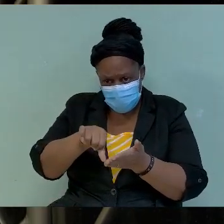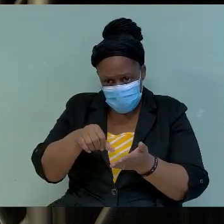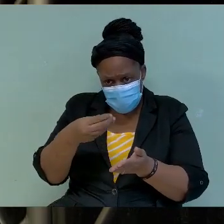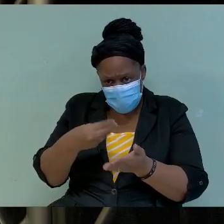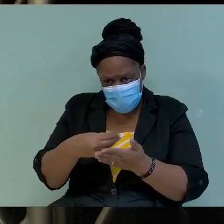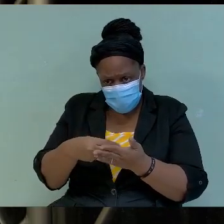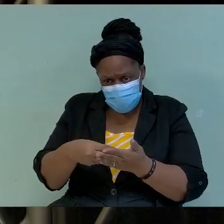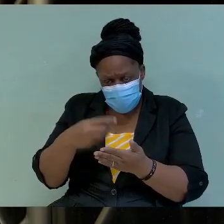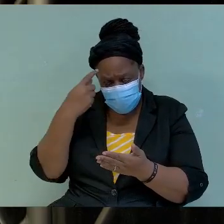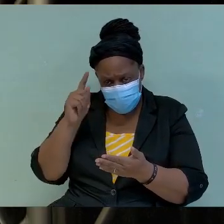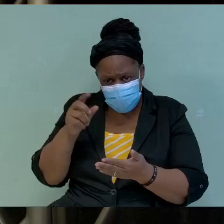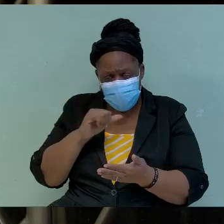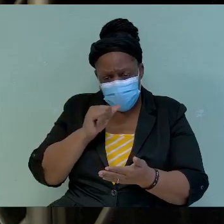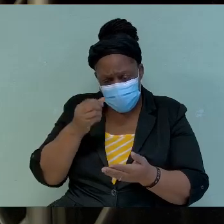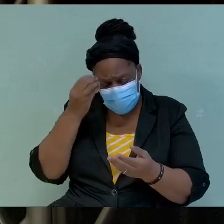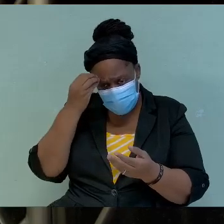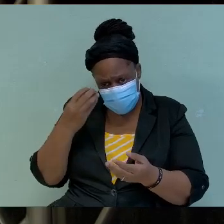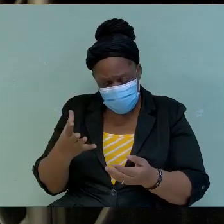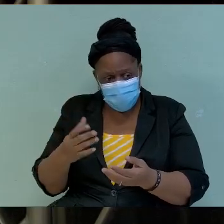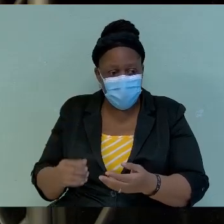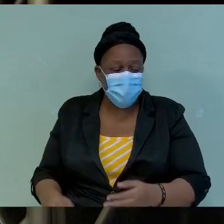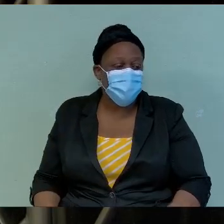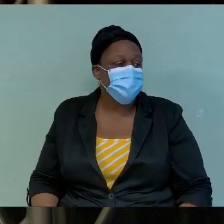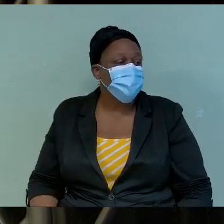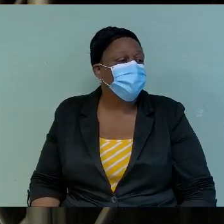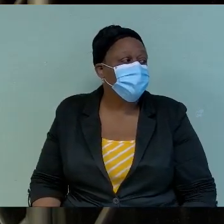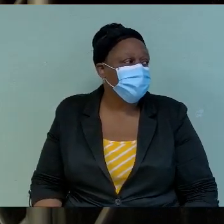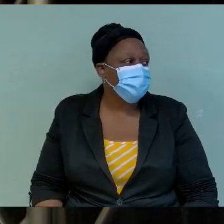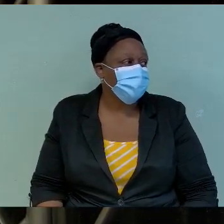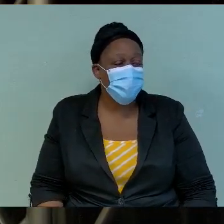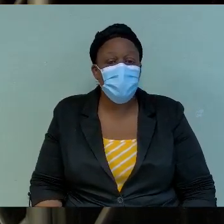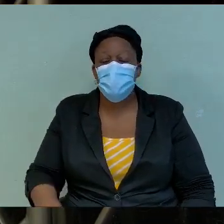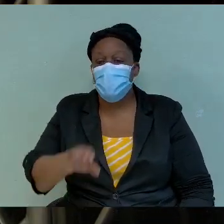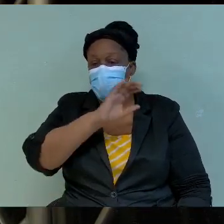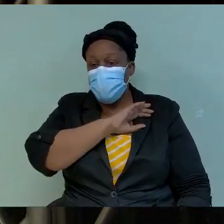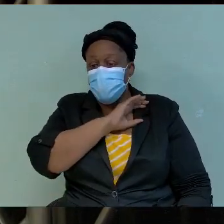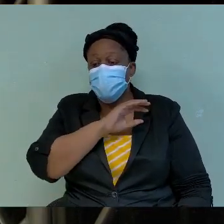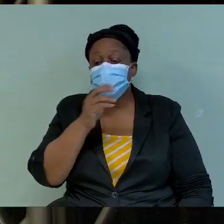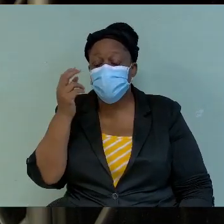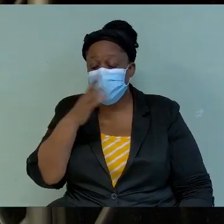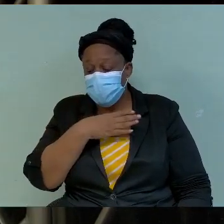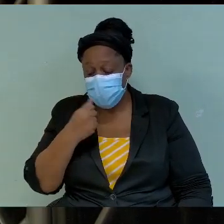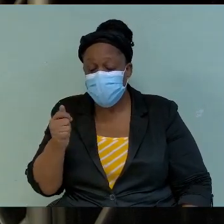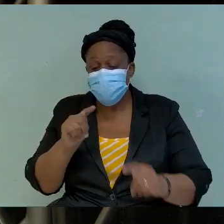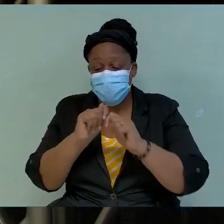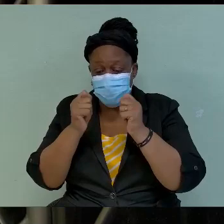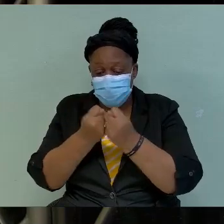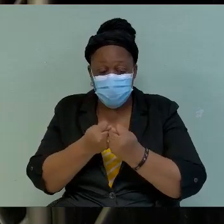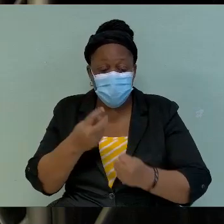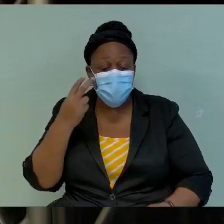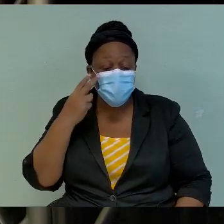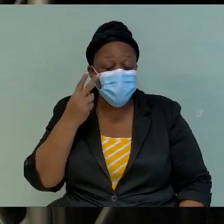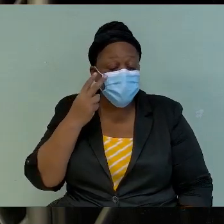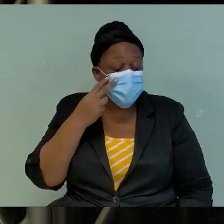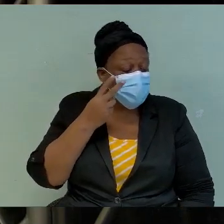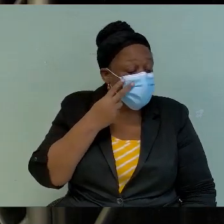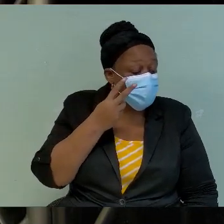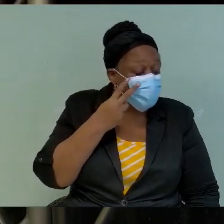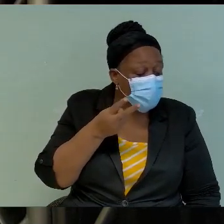have these regulations, and the police are working overtime to ensure that we are safe in enforcing